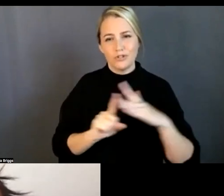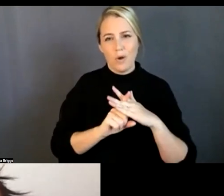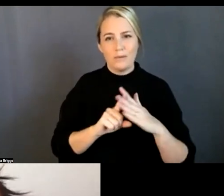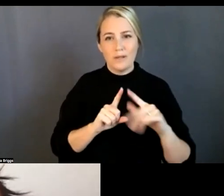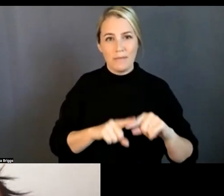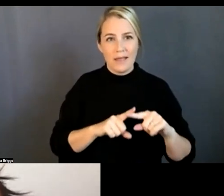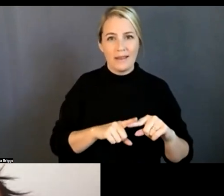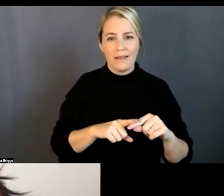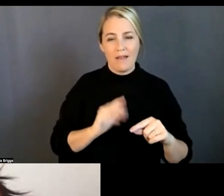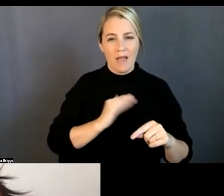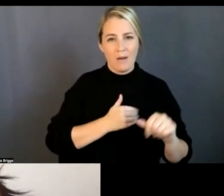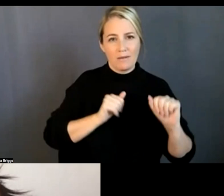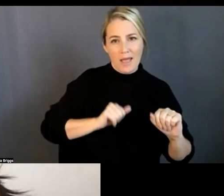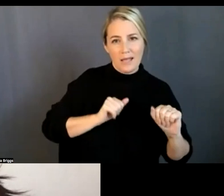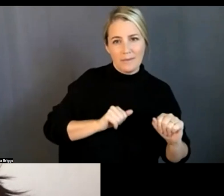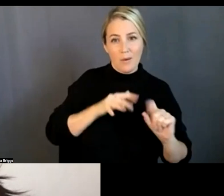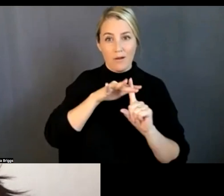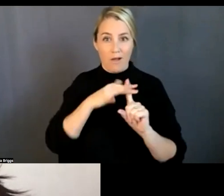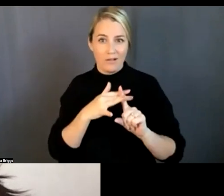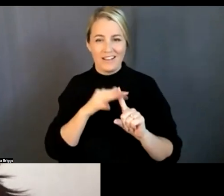not something to be graded.